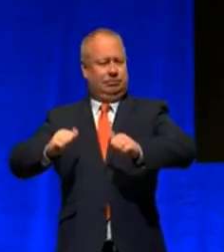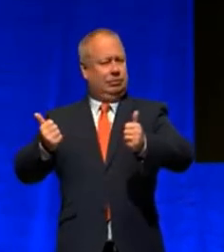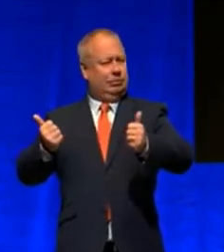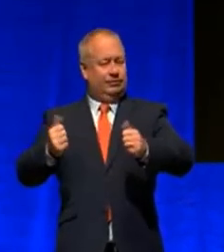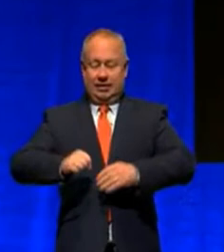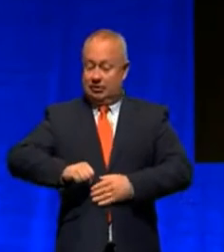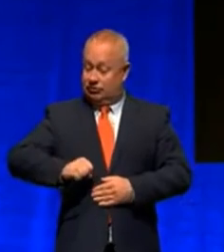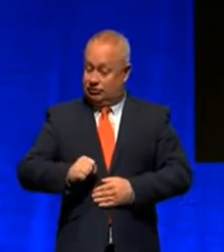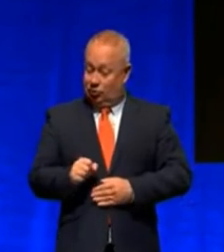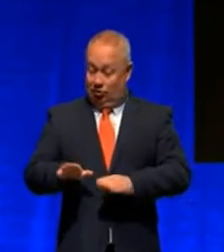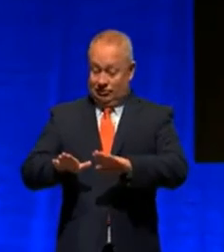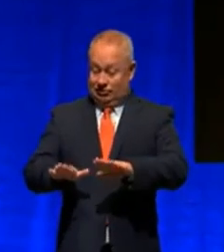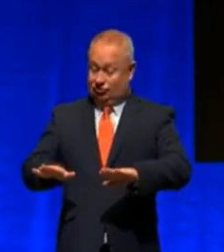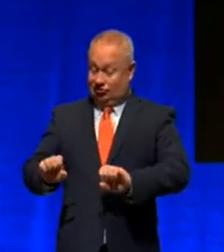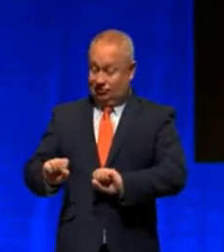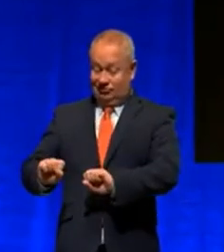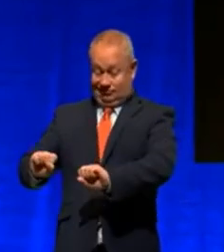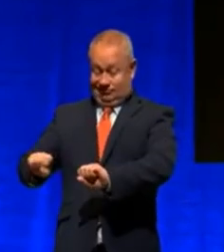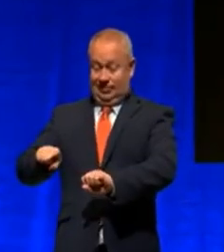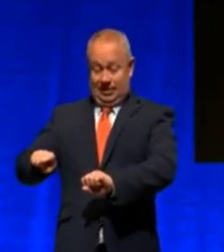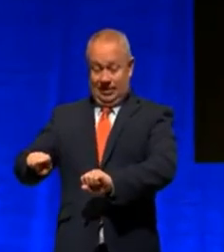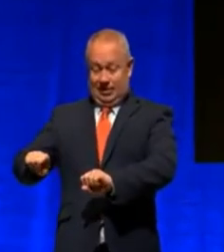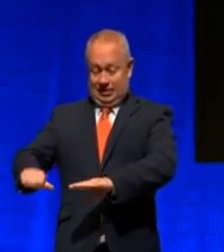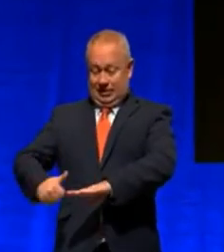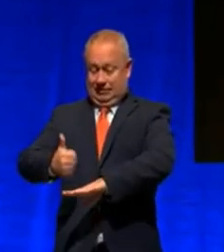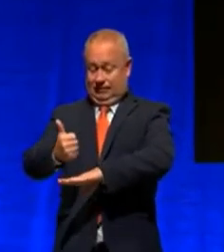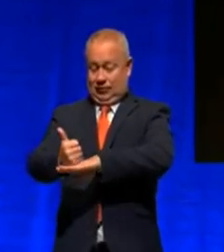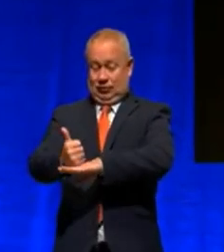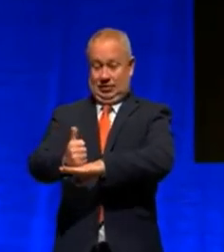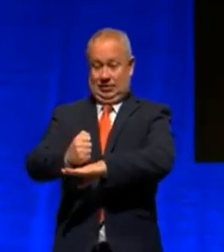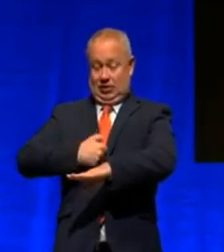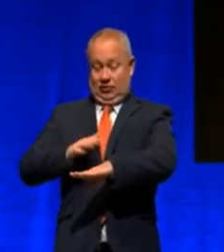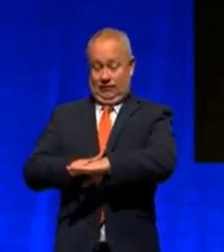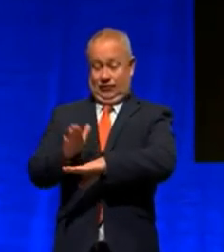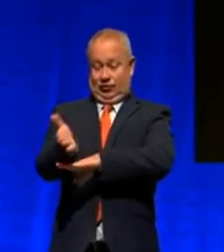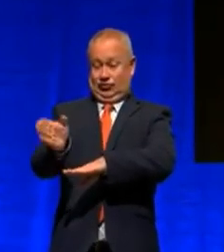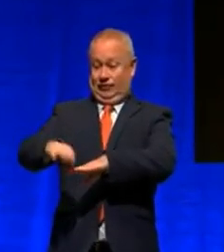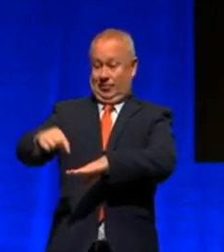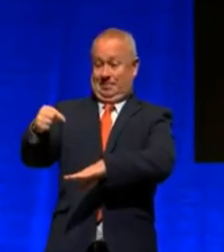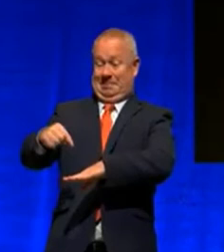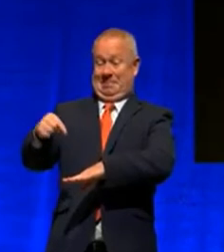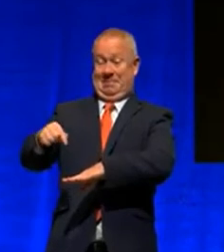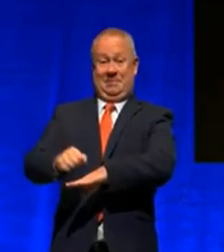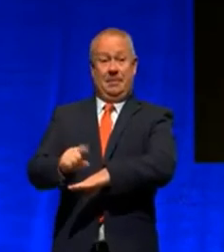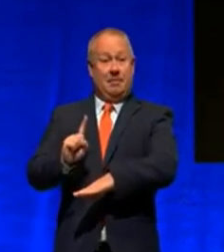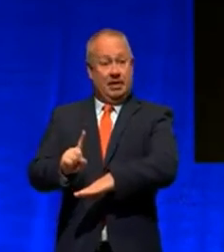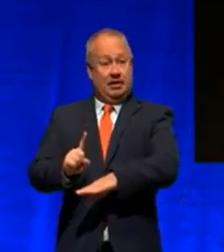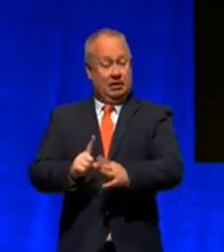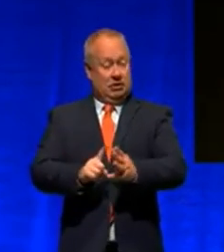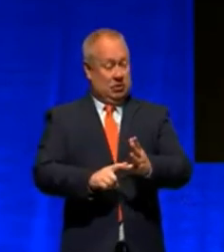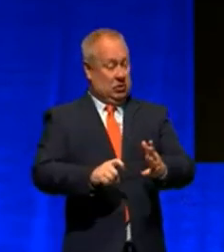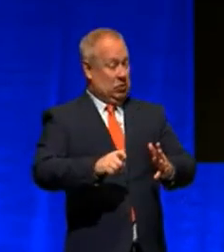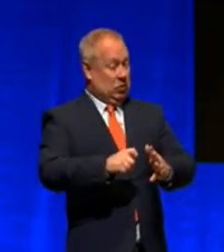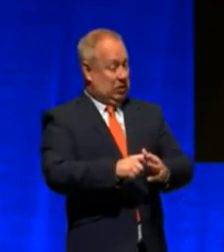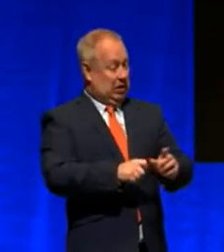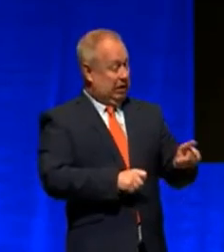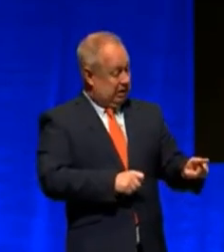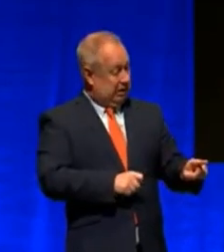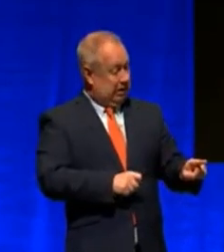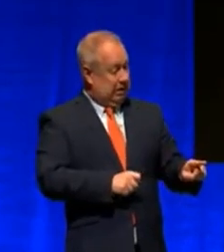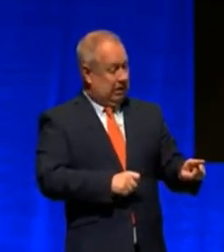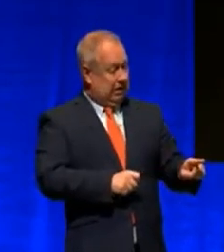children are the foundation on which our future is built. And yet the UK is one of the few countries in the